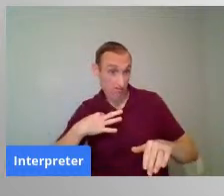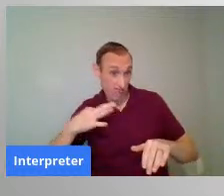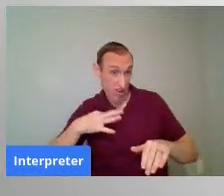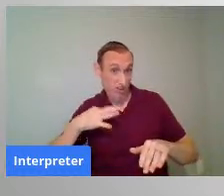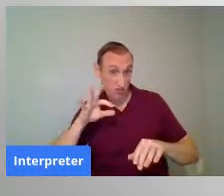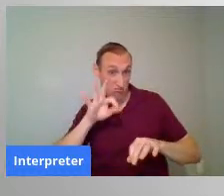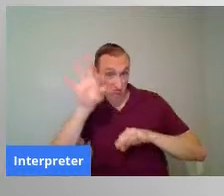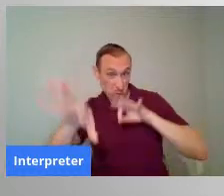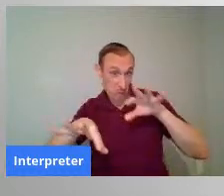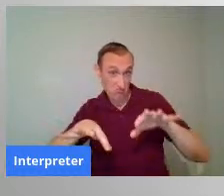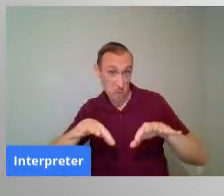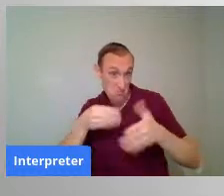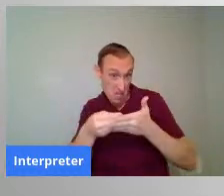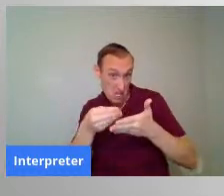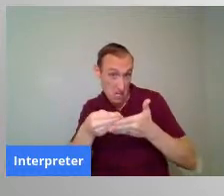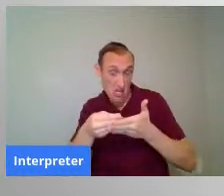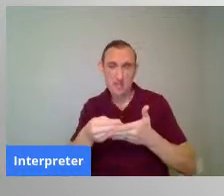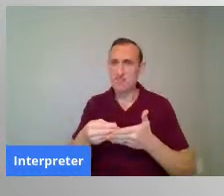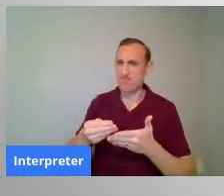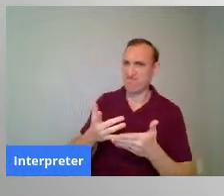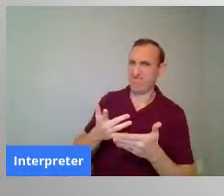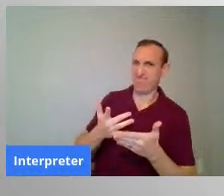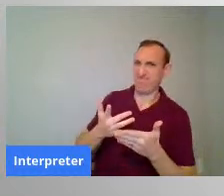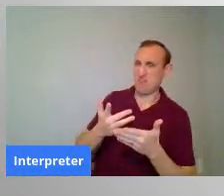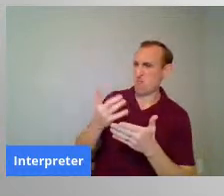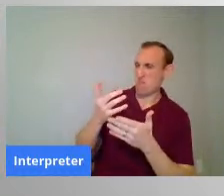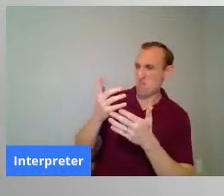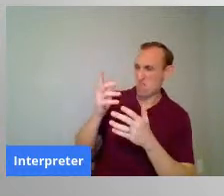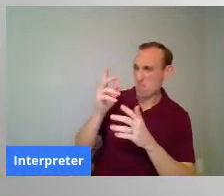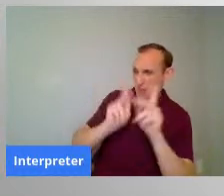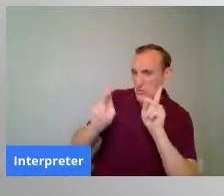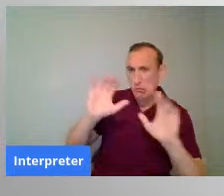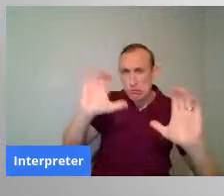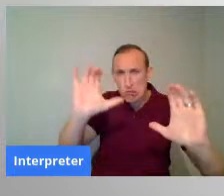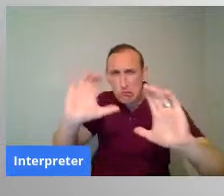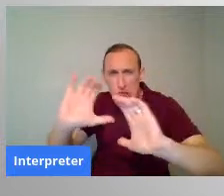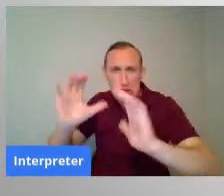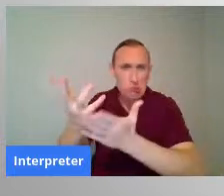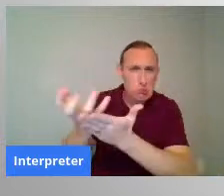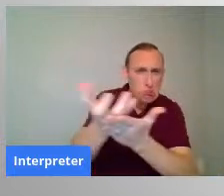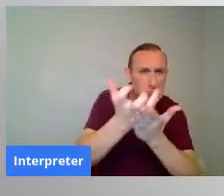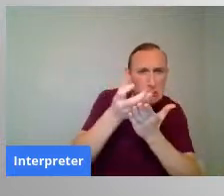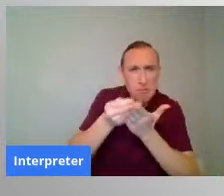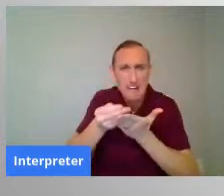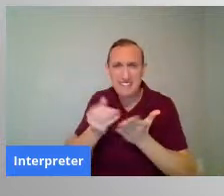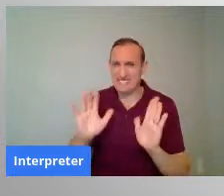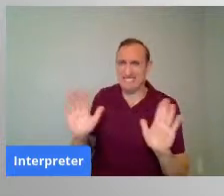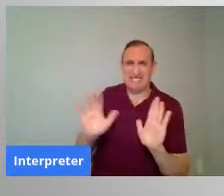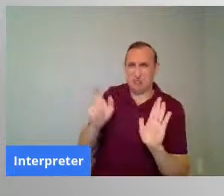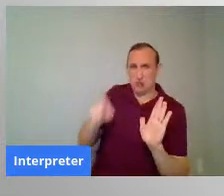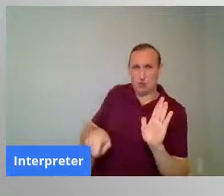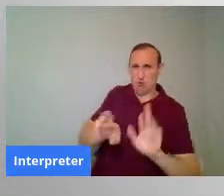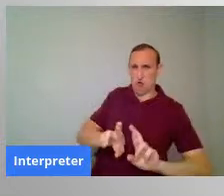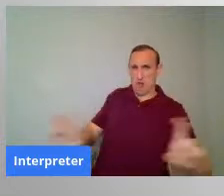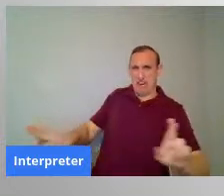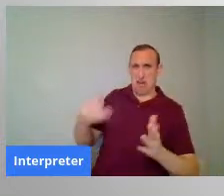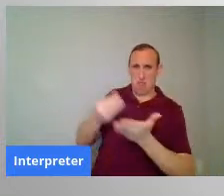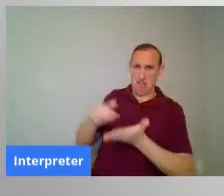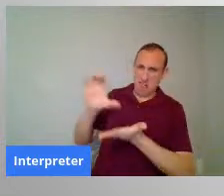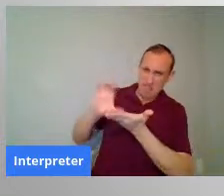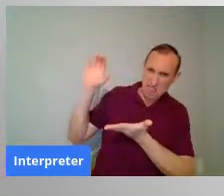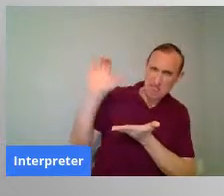seems like people shouldn't be having to look for this money. It should be just a request and